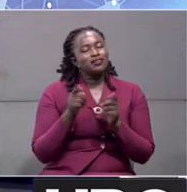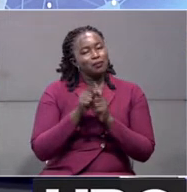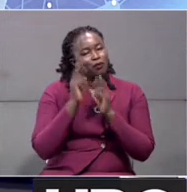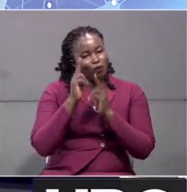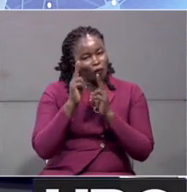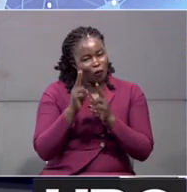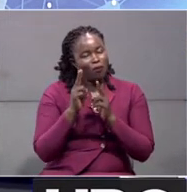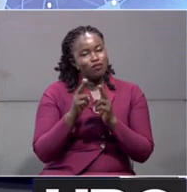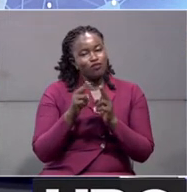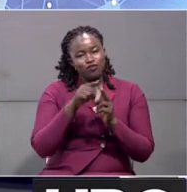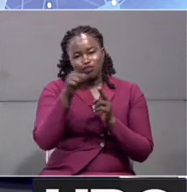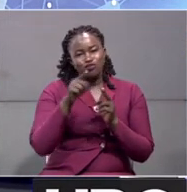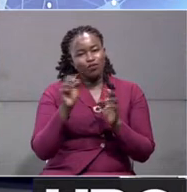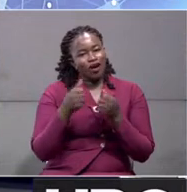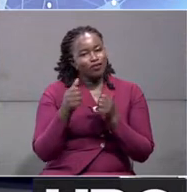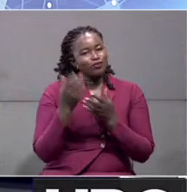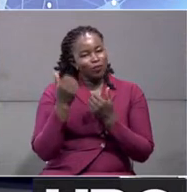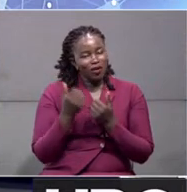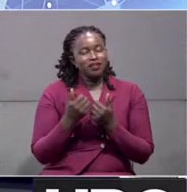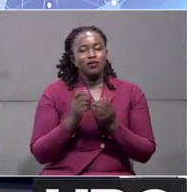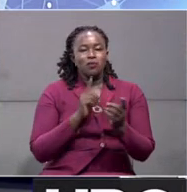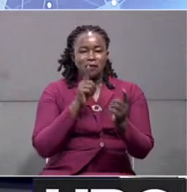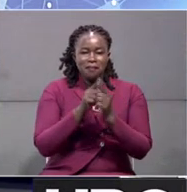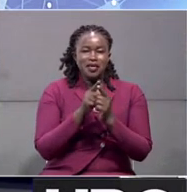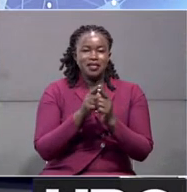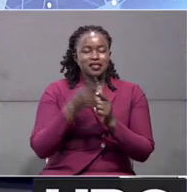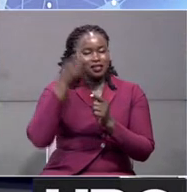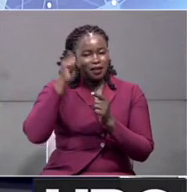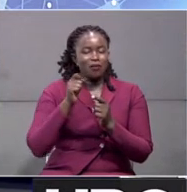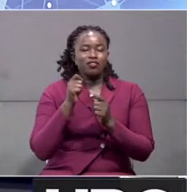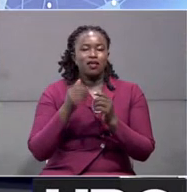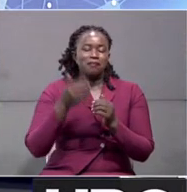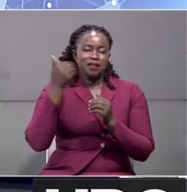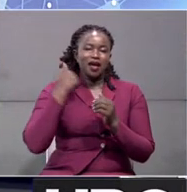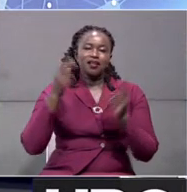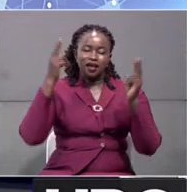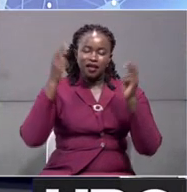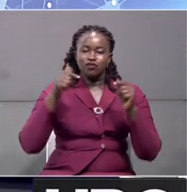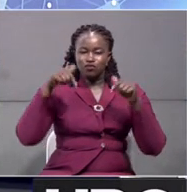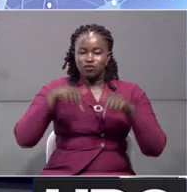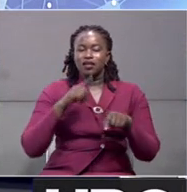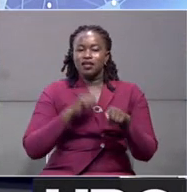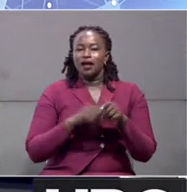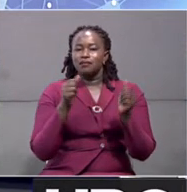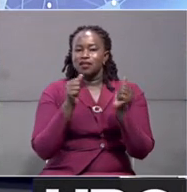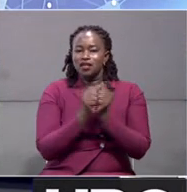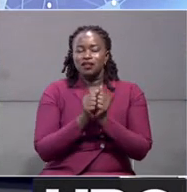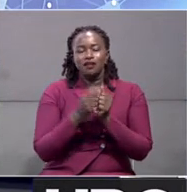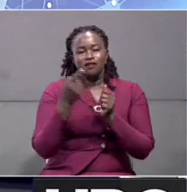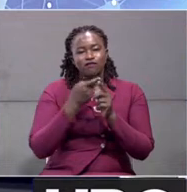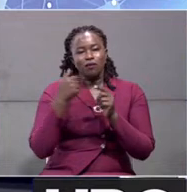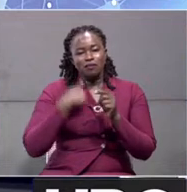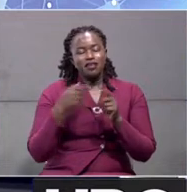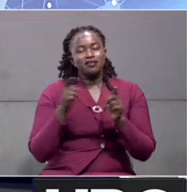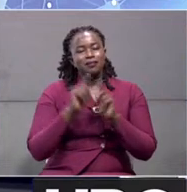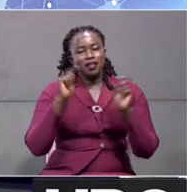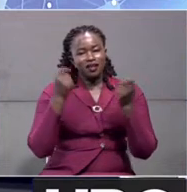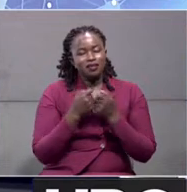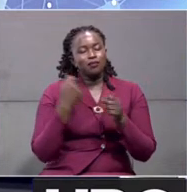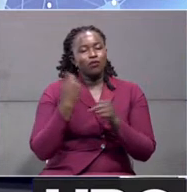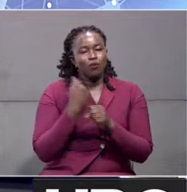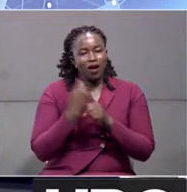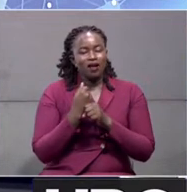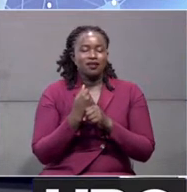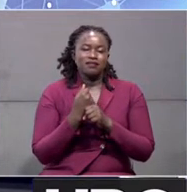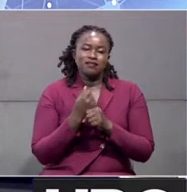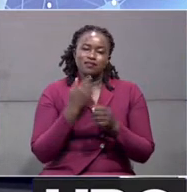well. Meet up with Timothy Nyangweso on Behind the Headlines tonight at 10. From me and the team working tirelessly behind the